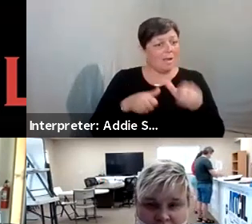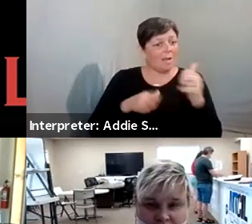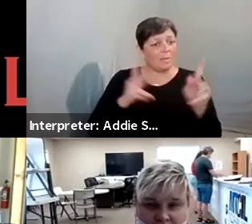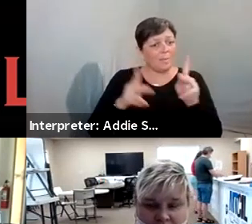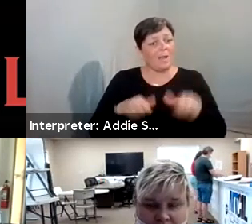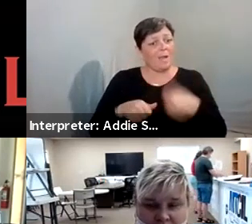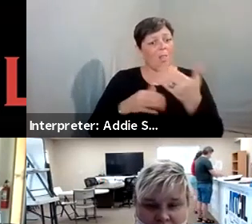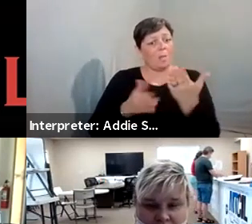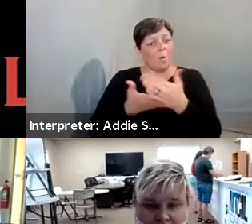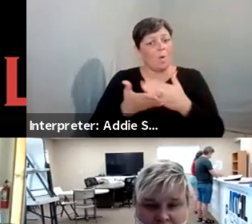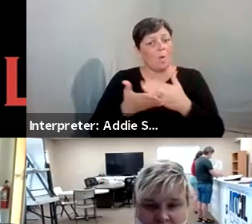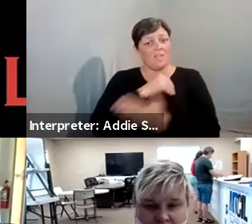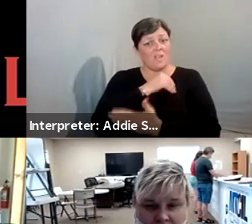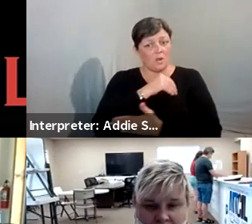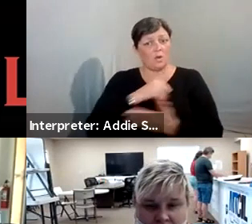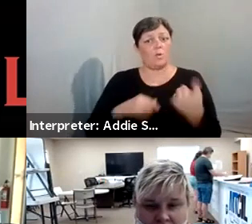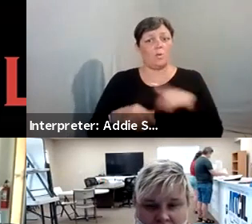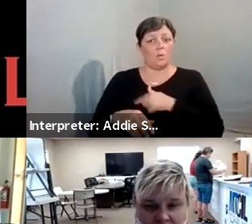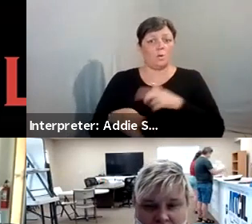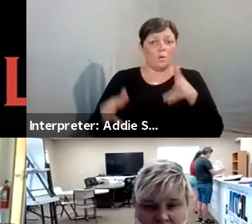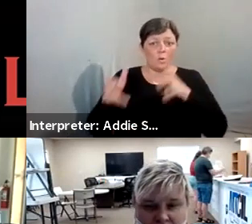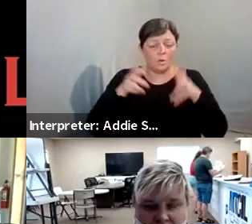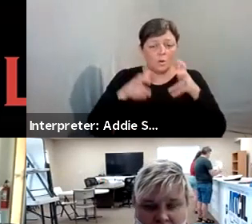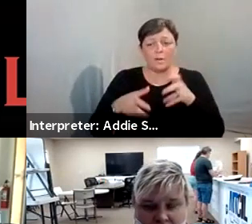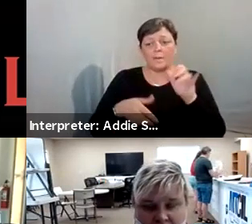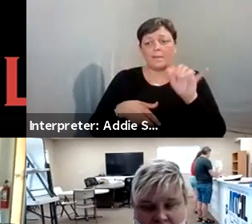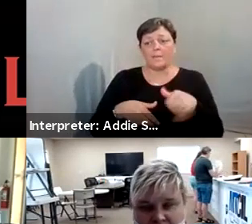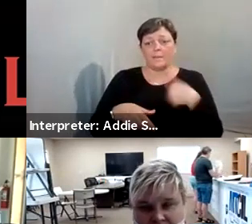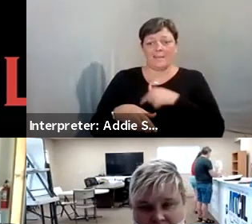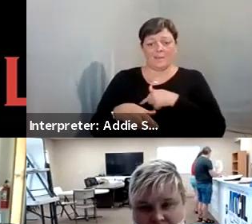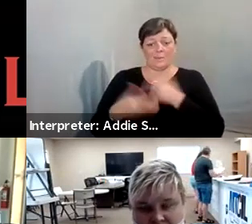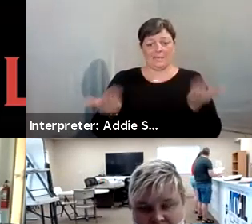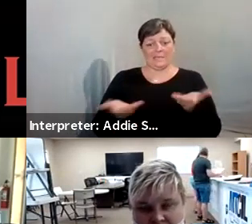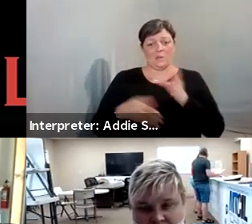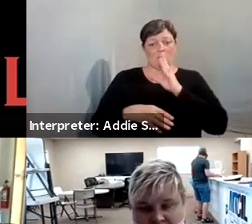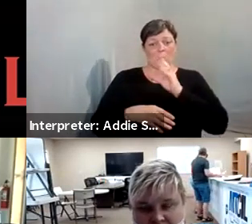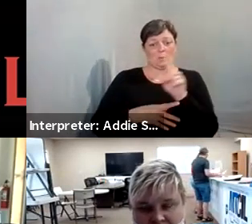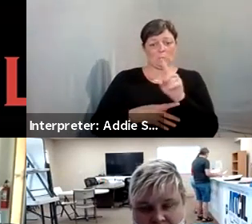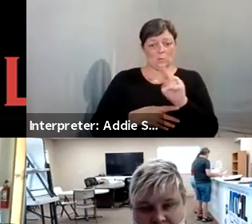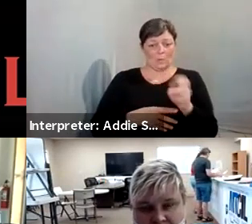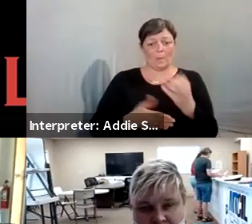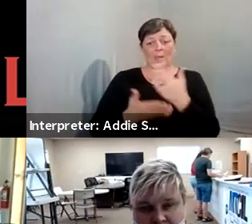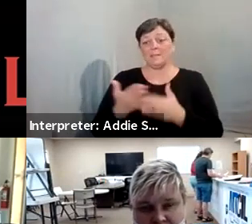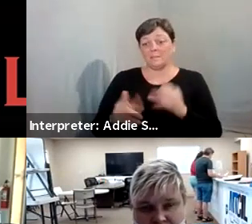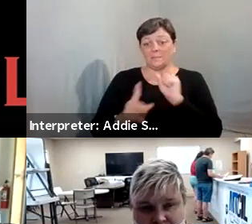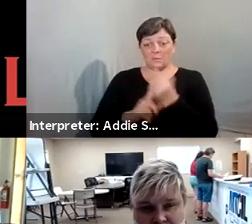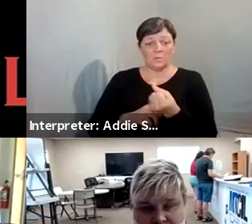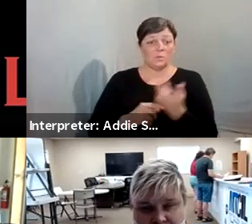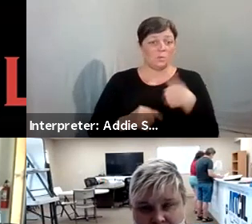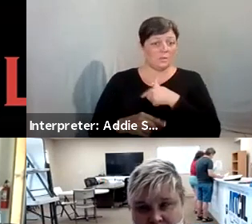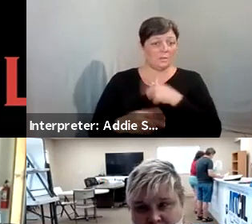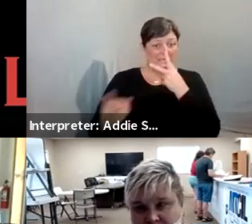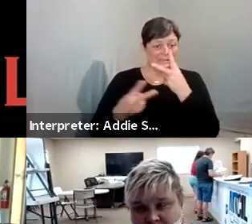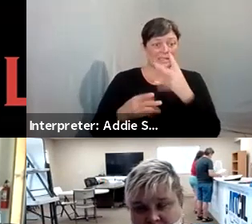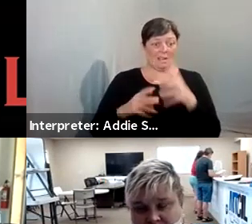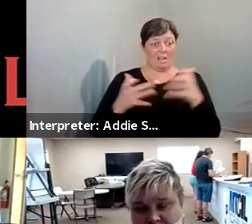of the country. I mean, you're hearing that we're in the orange zones, and in some cases, you know, we're seeing a lot of